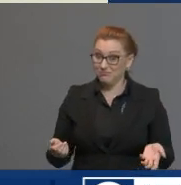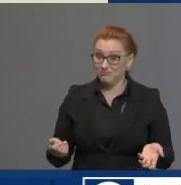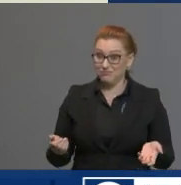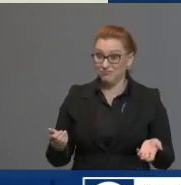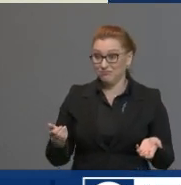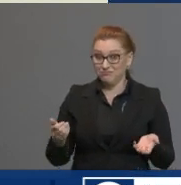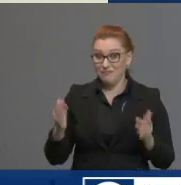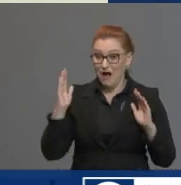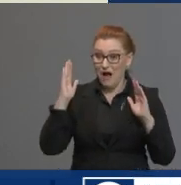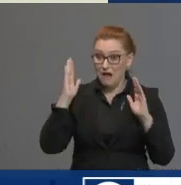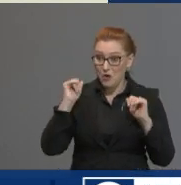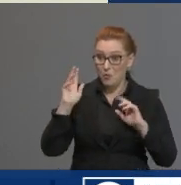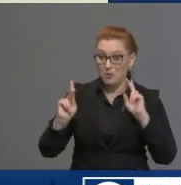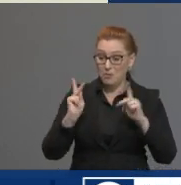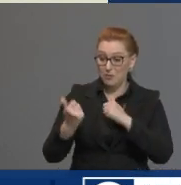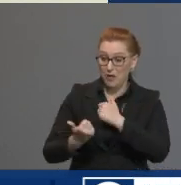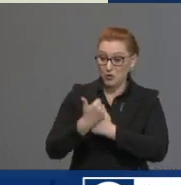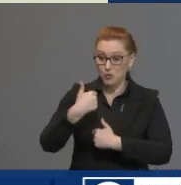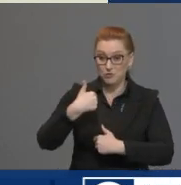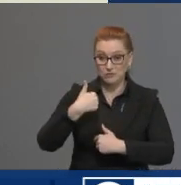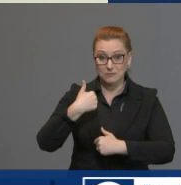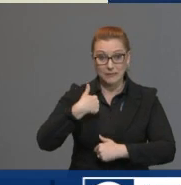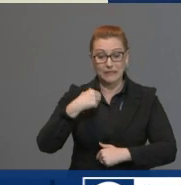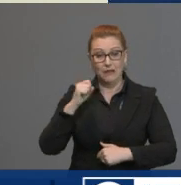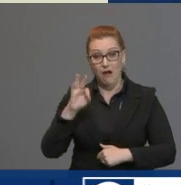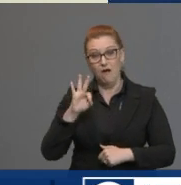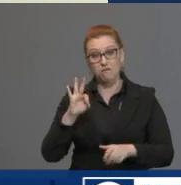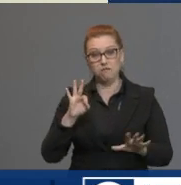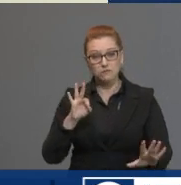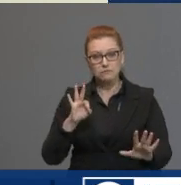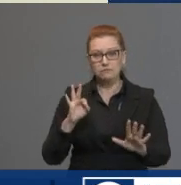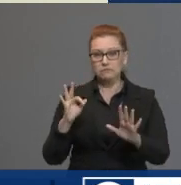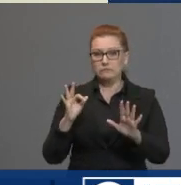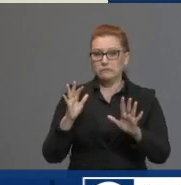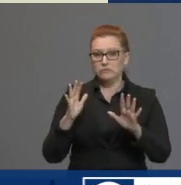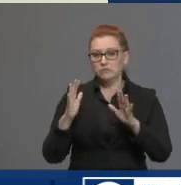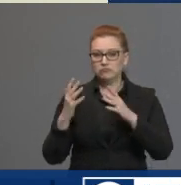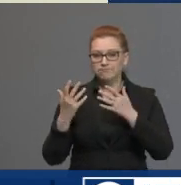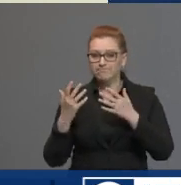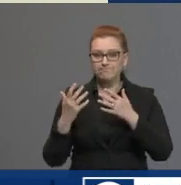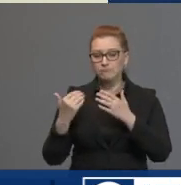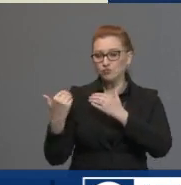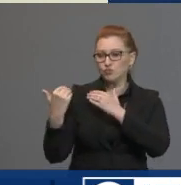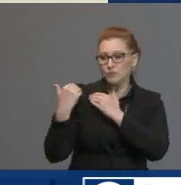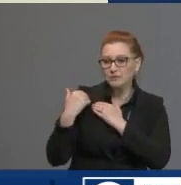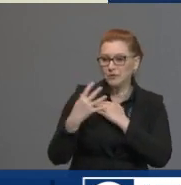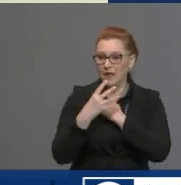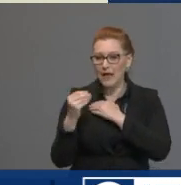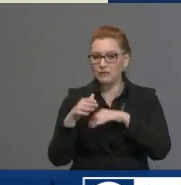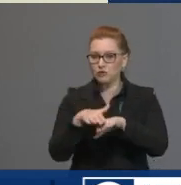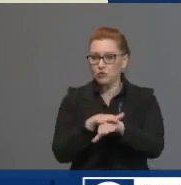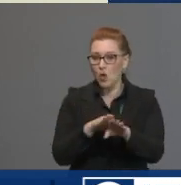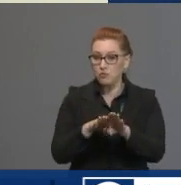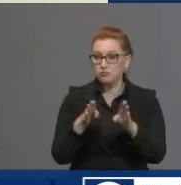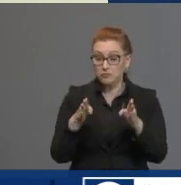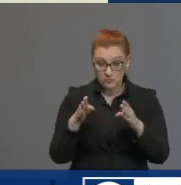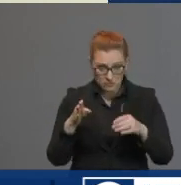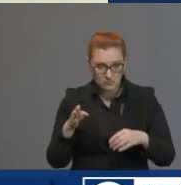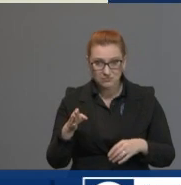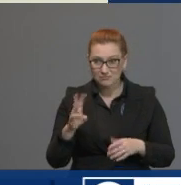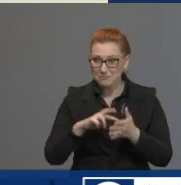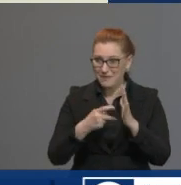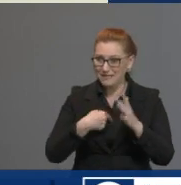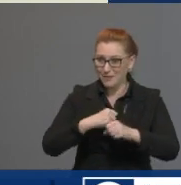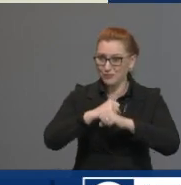accused of being slower to protect public health, well, I'll stand guilty, accused of protecting public